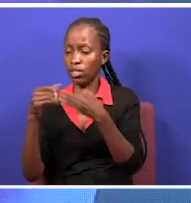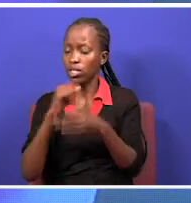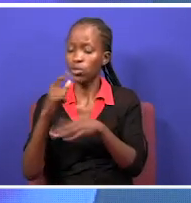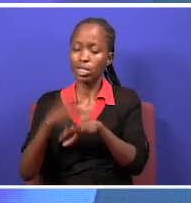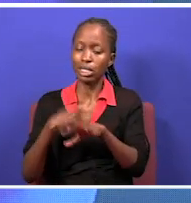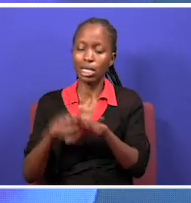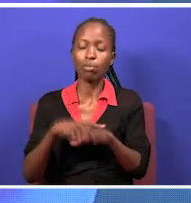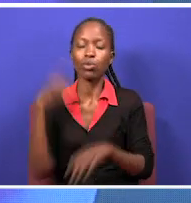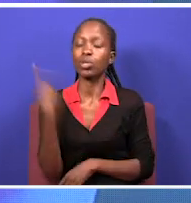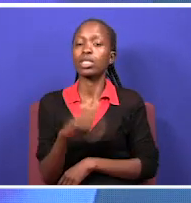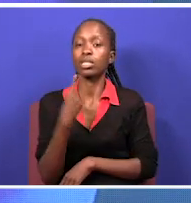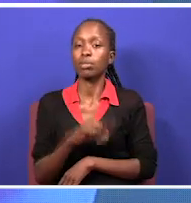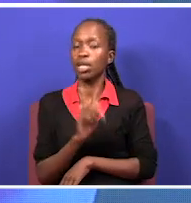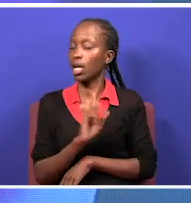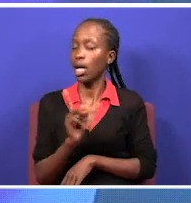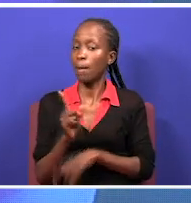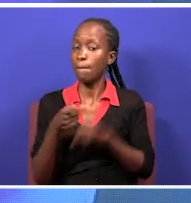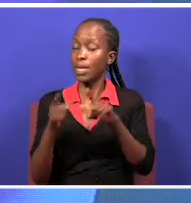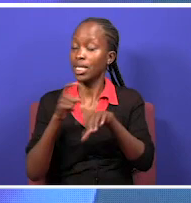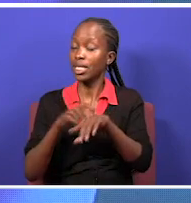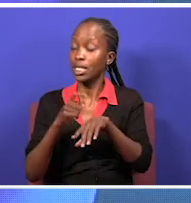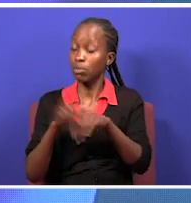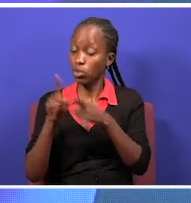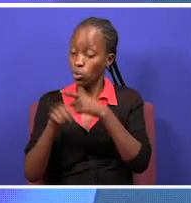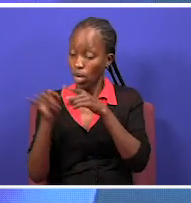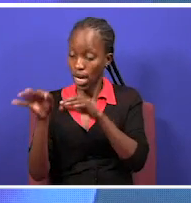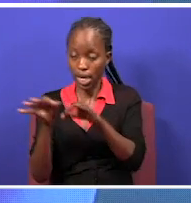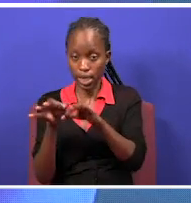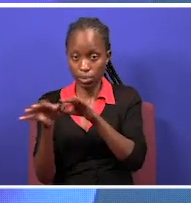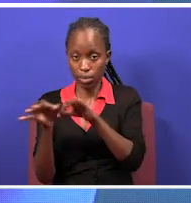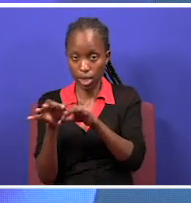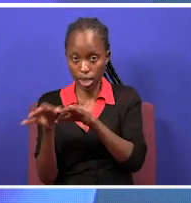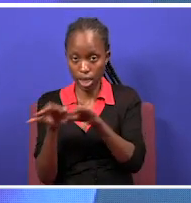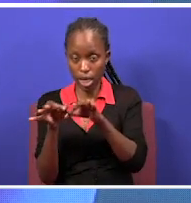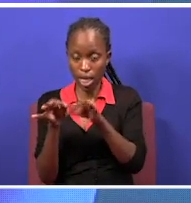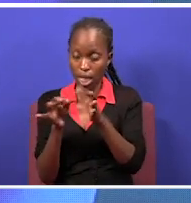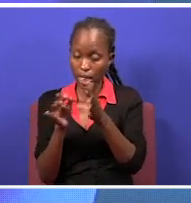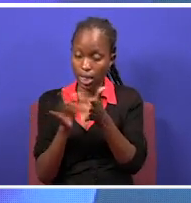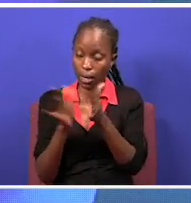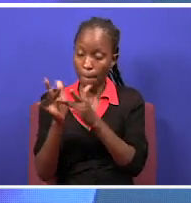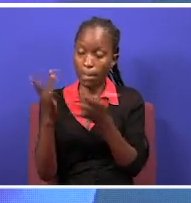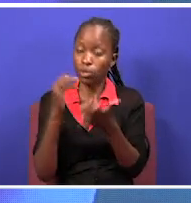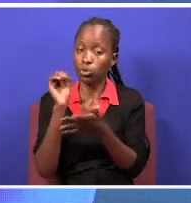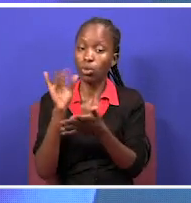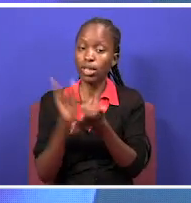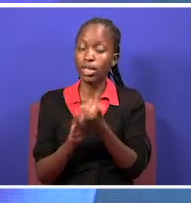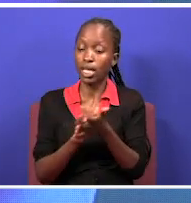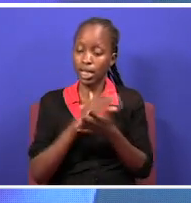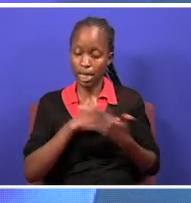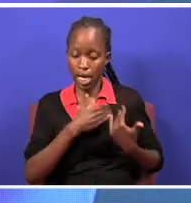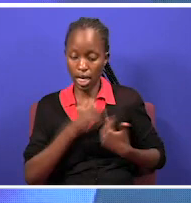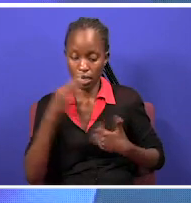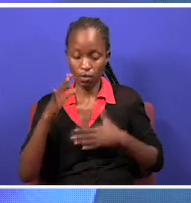discipline, but it's a time to explain the scripture so that the hearts of listeners